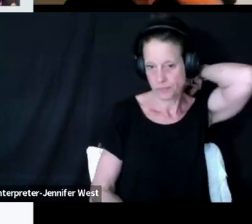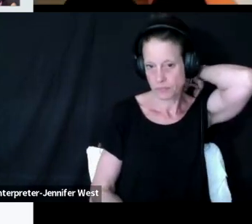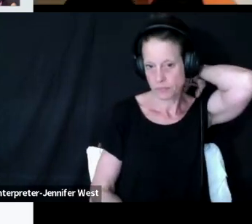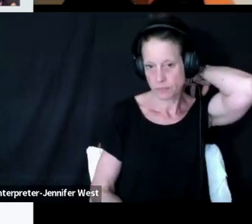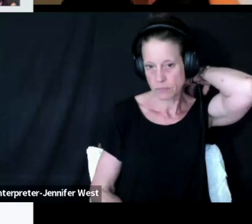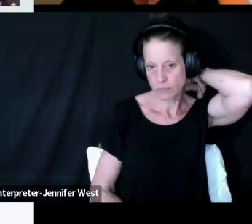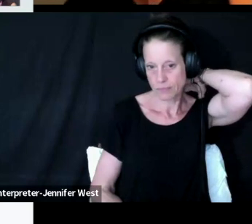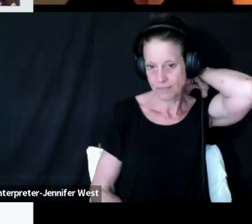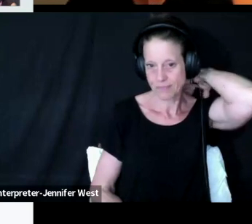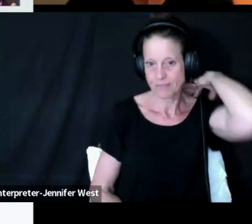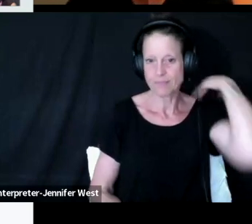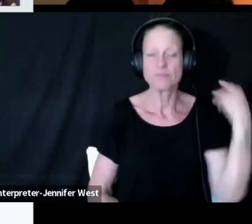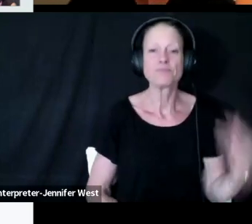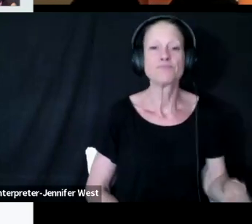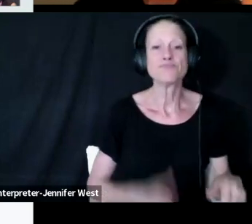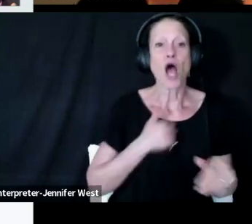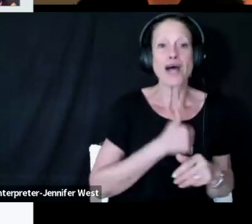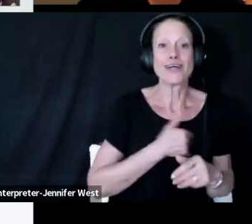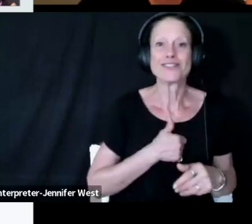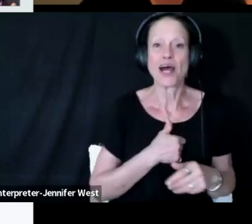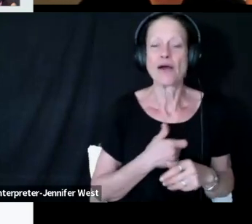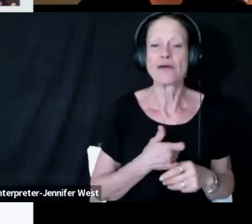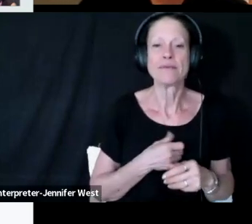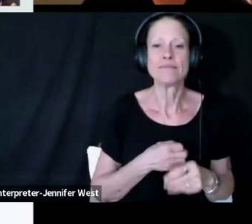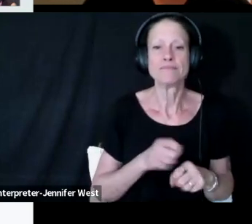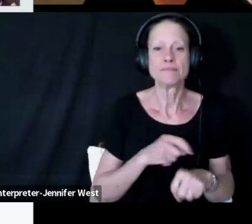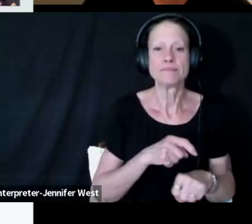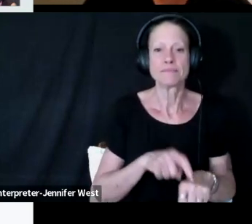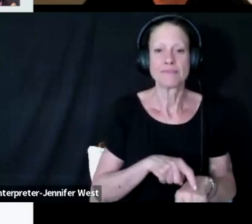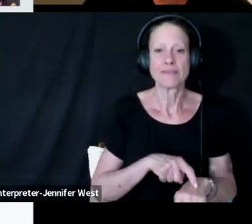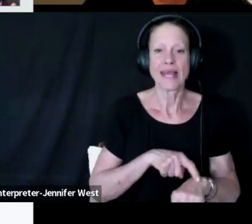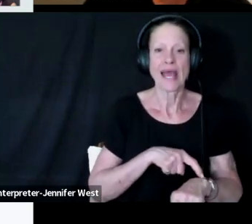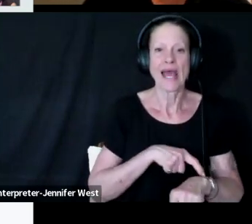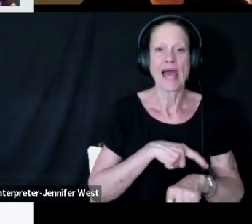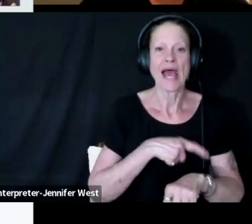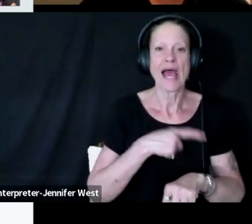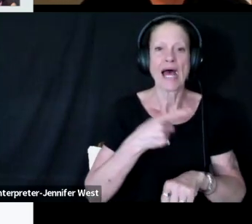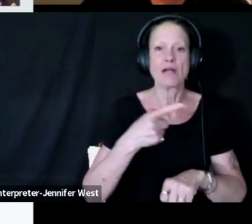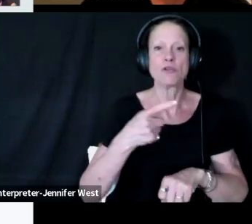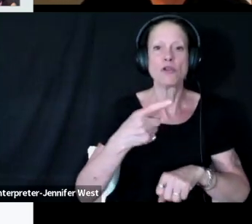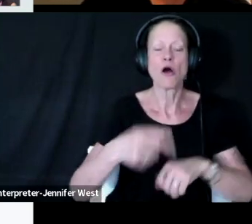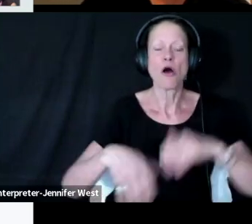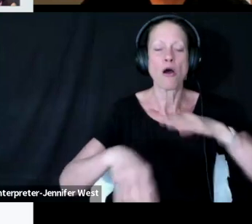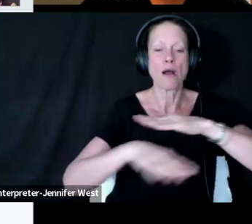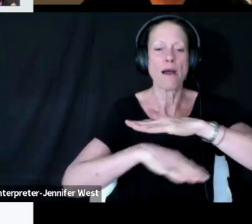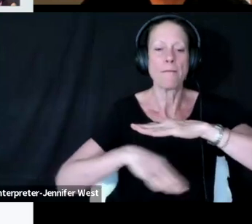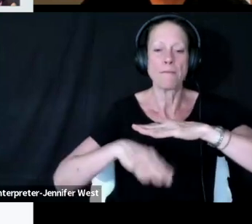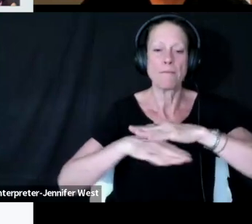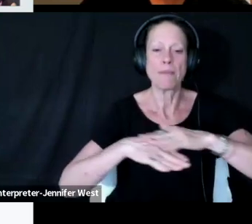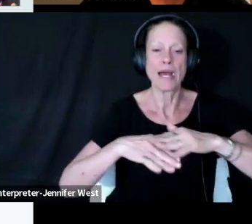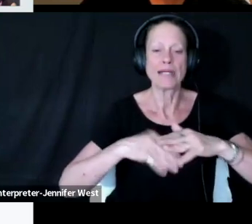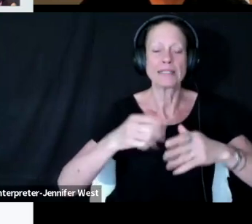Sorry about that. How long does it take to start a basic plan?